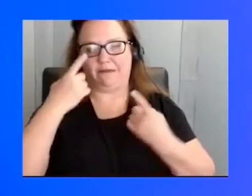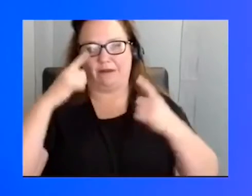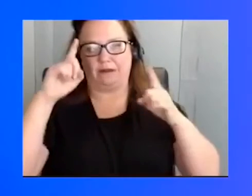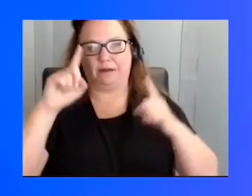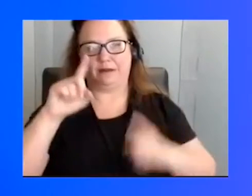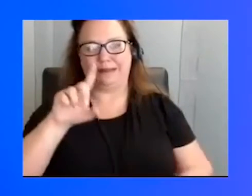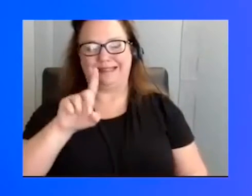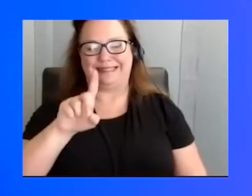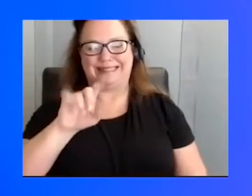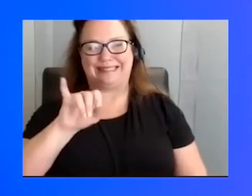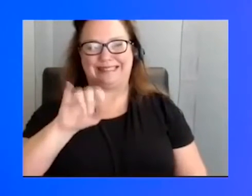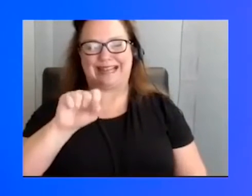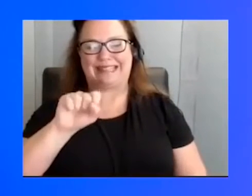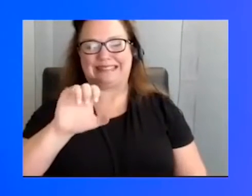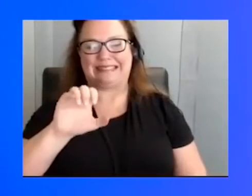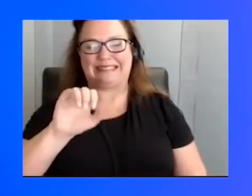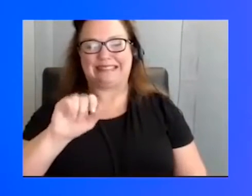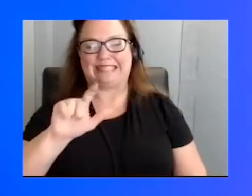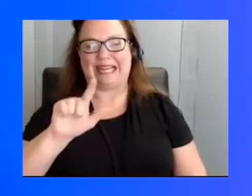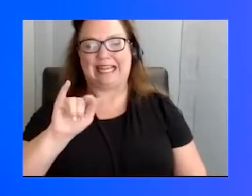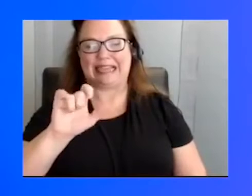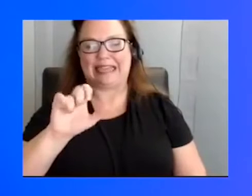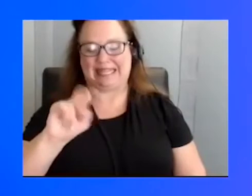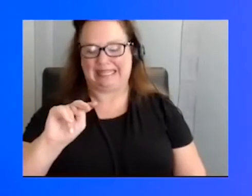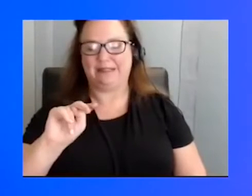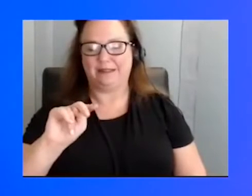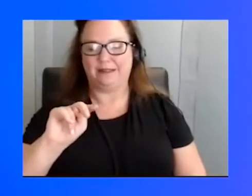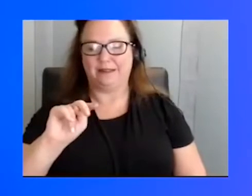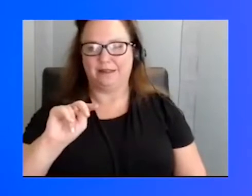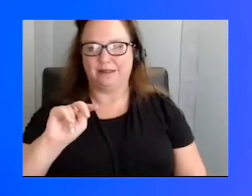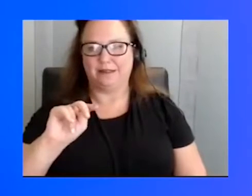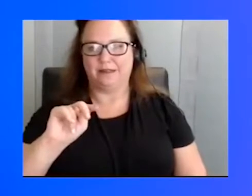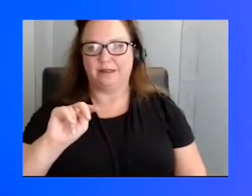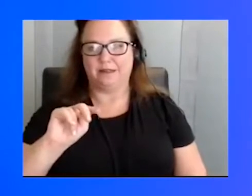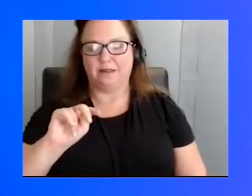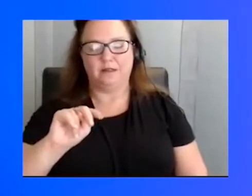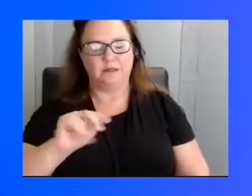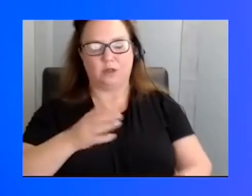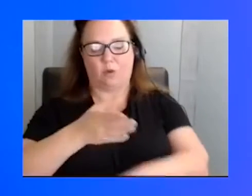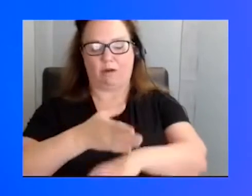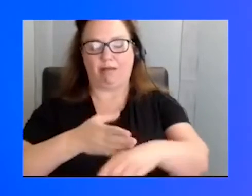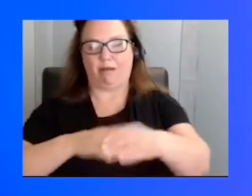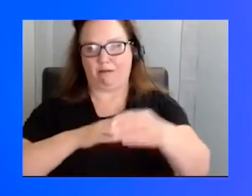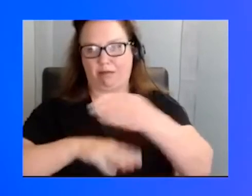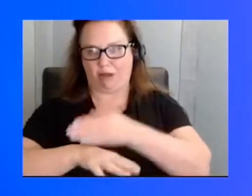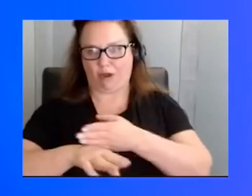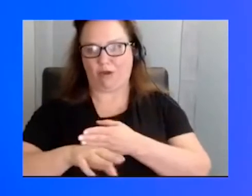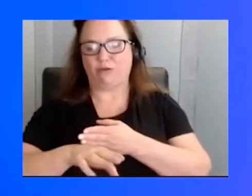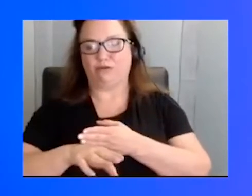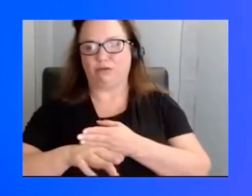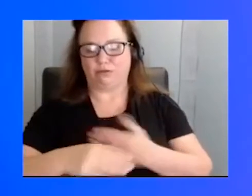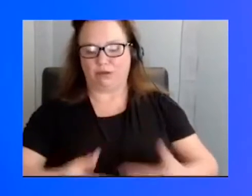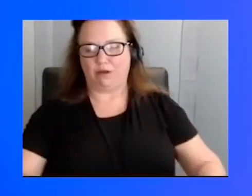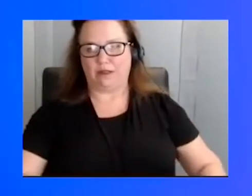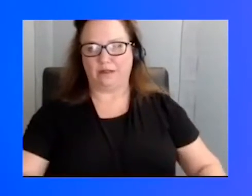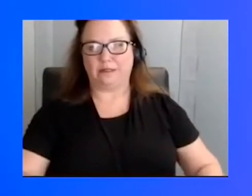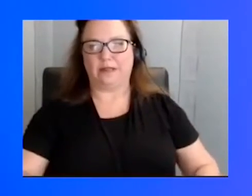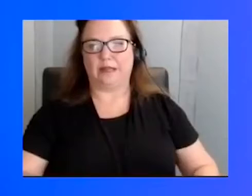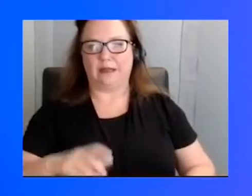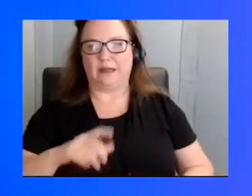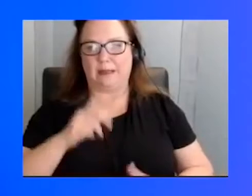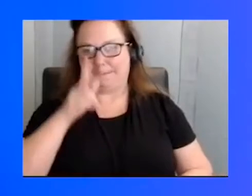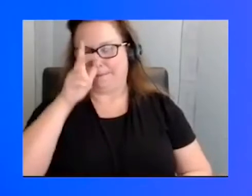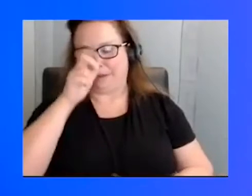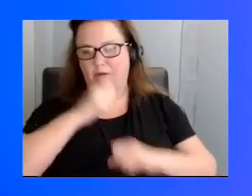doxycycline. So again, what I would encourage is just really prevention, and that is wearing long clothes and wearing a good amount of insect repellent as well. And I